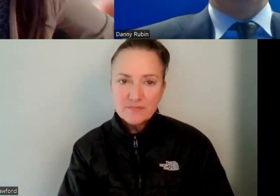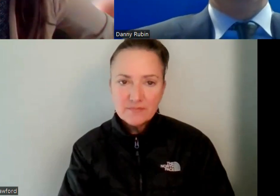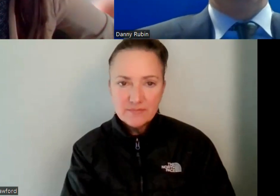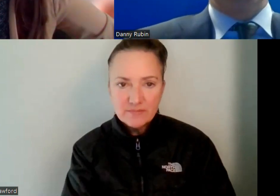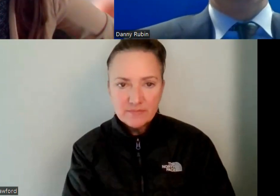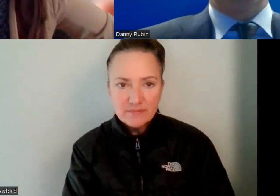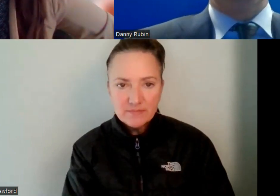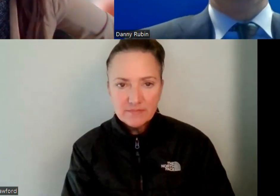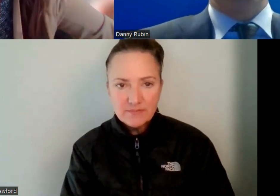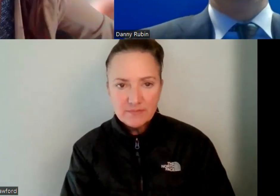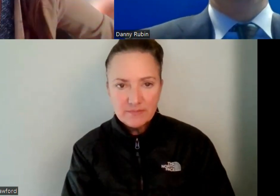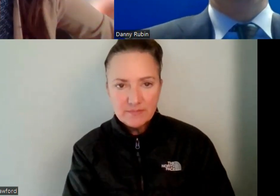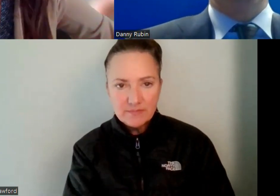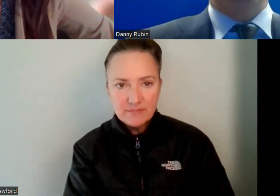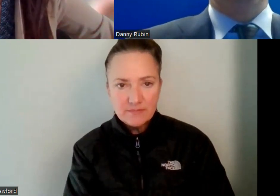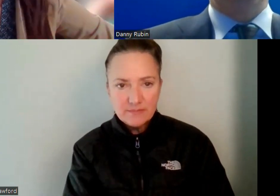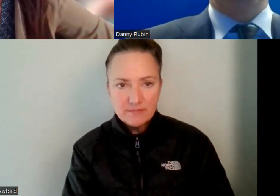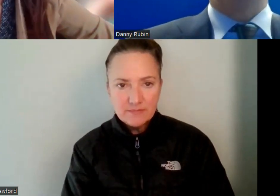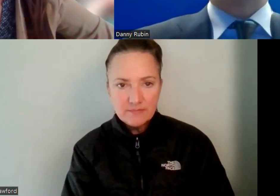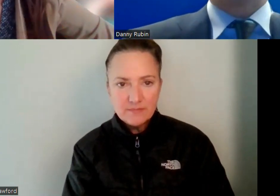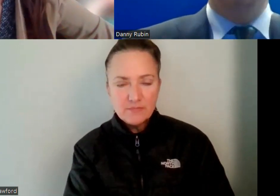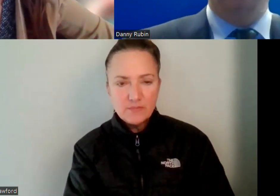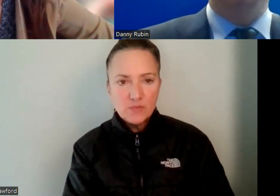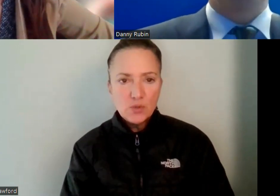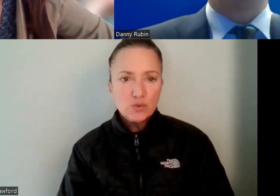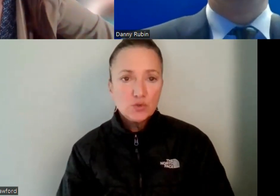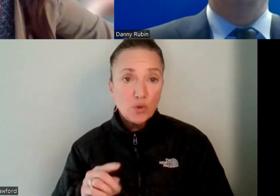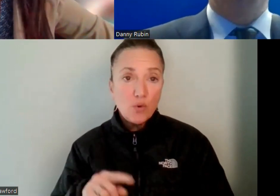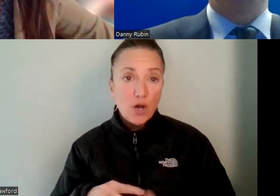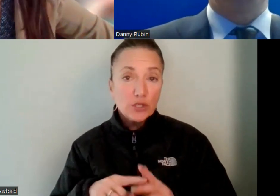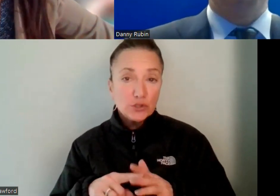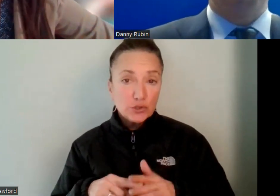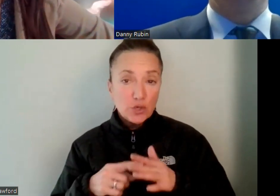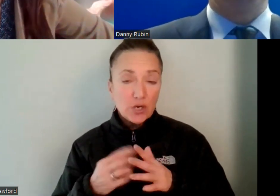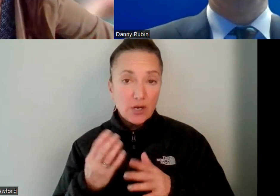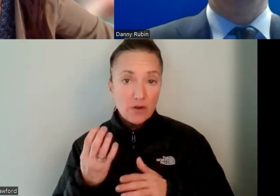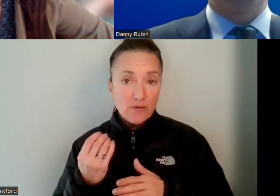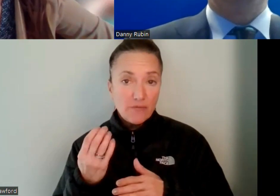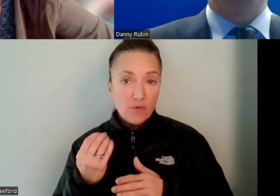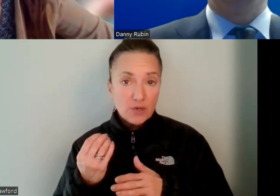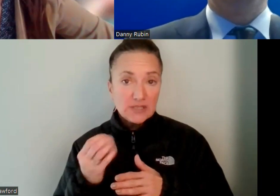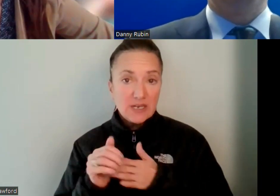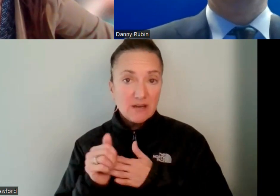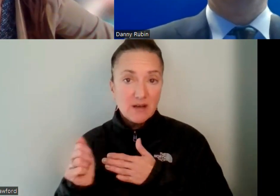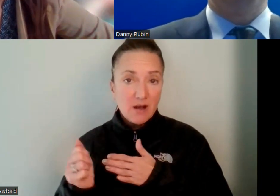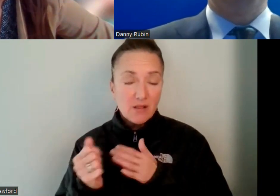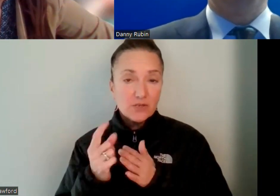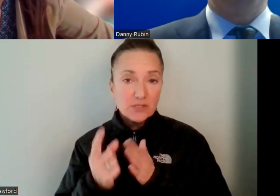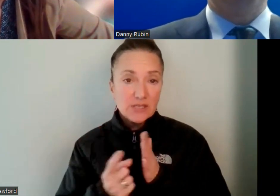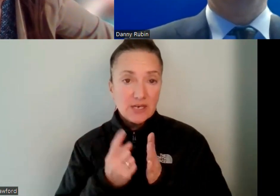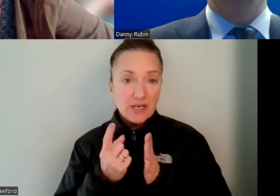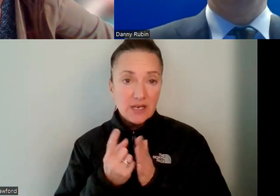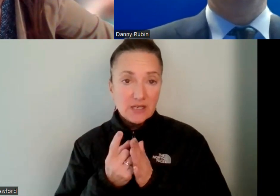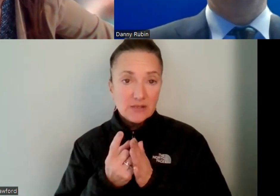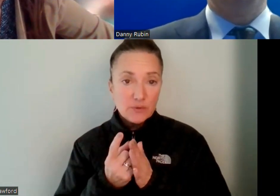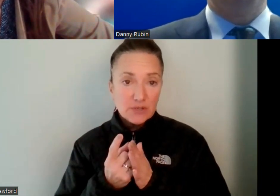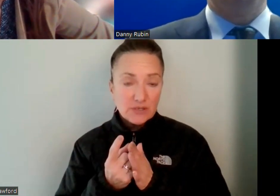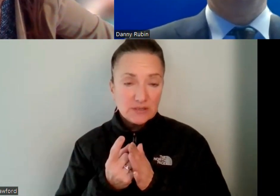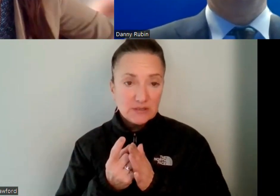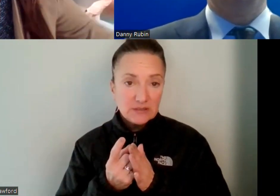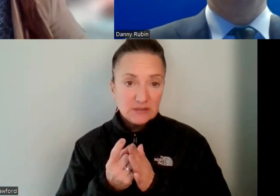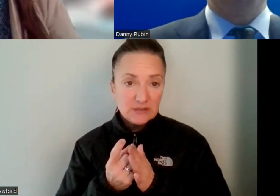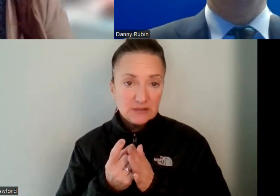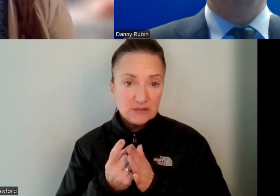we could bump it up to 14, and he said yes. So yeah, 14 was my pay. The only sad part is